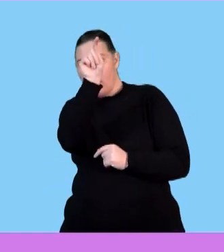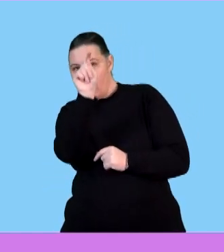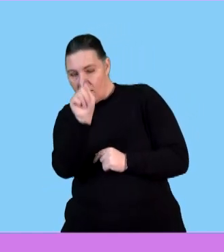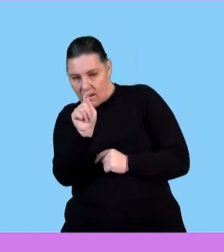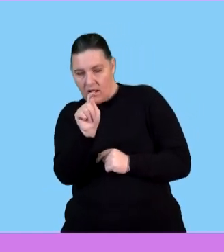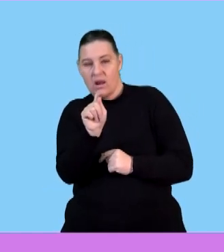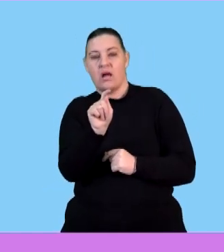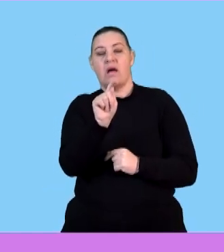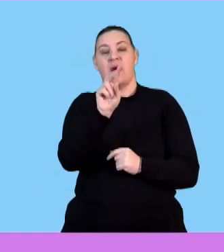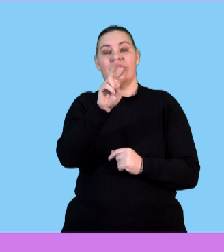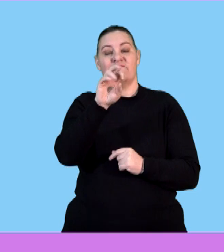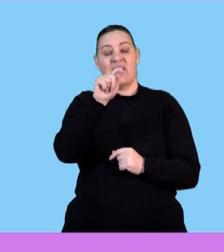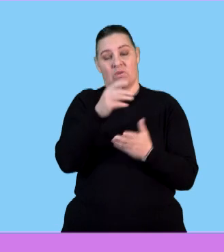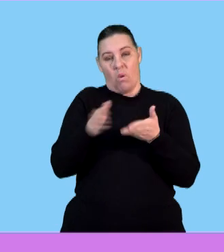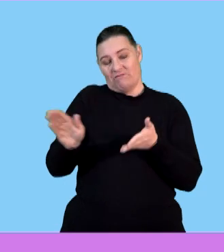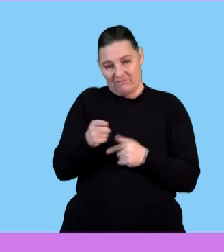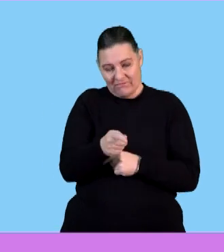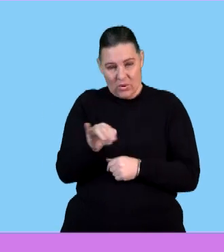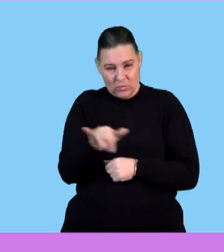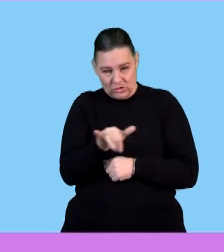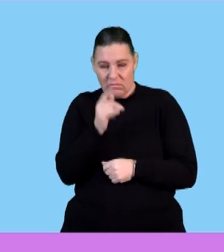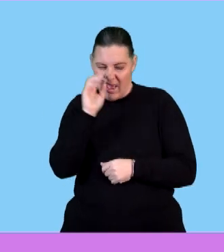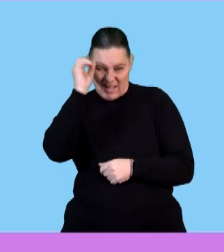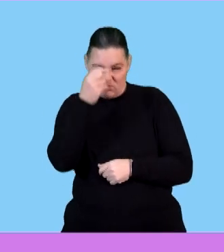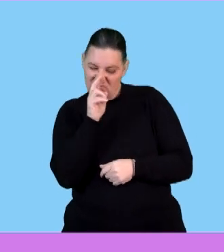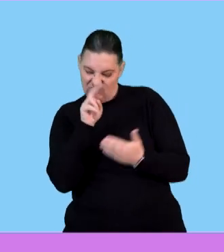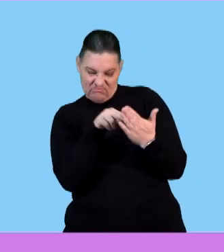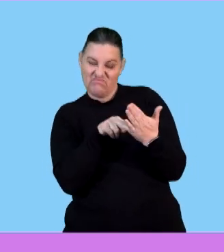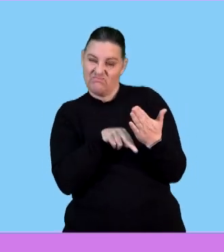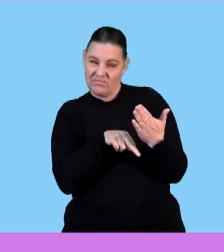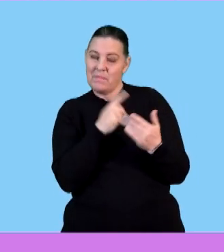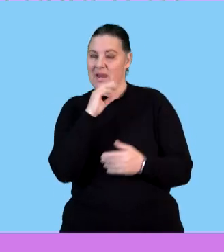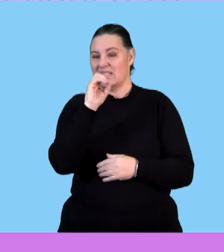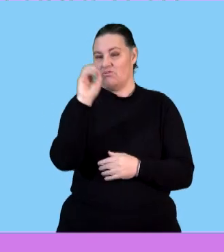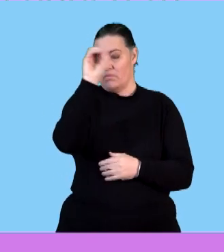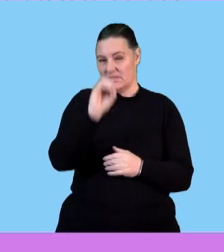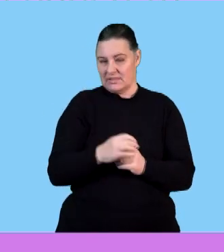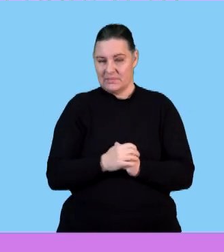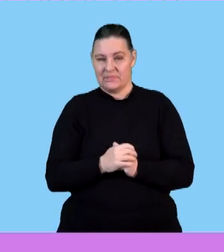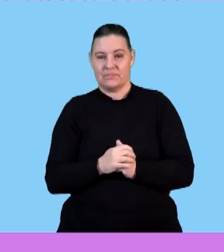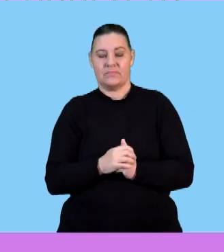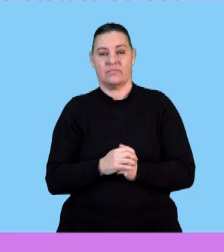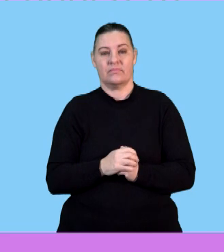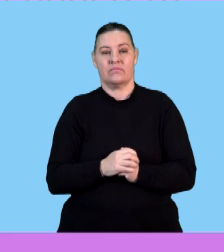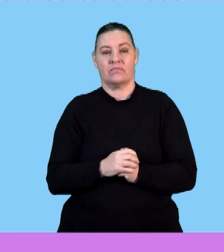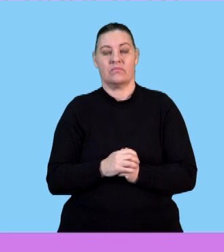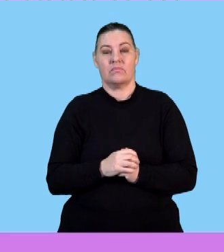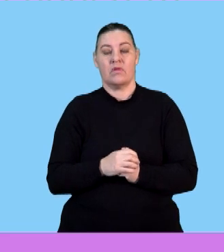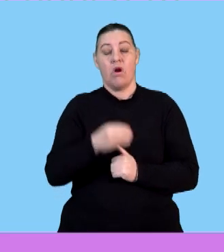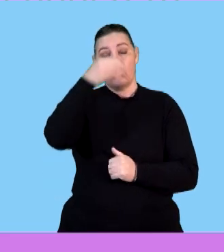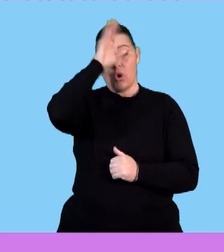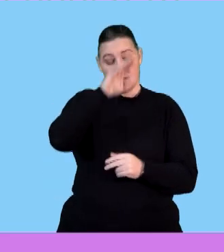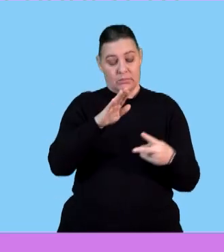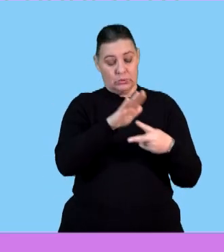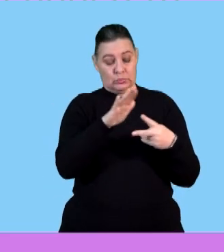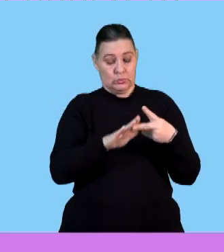VAT zero-rated items. So it's interesting to look at that if you want to. Excuse me. There are two